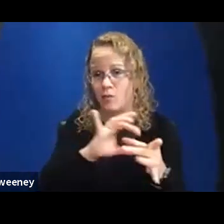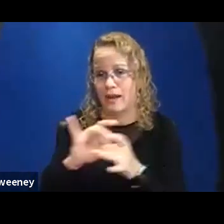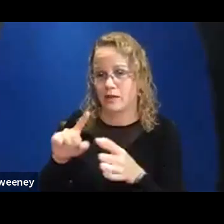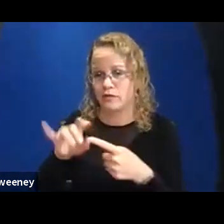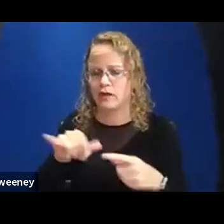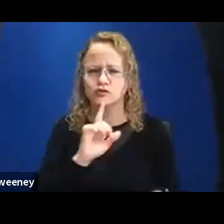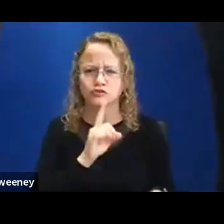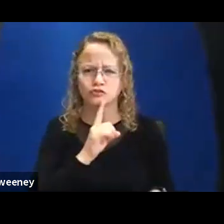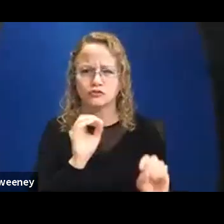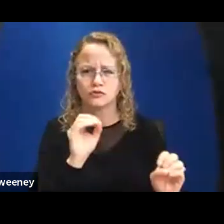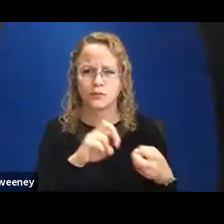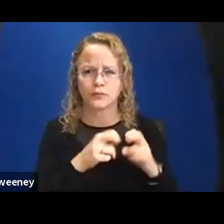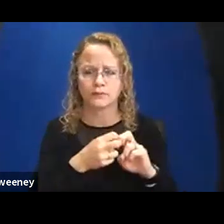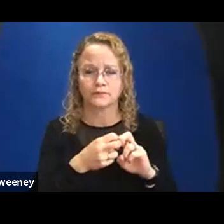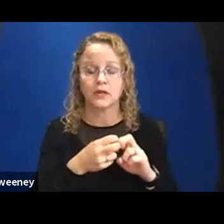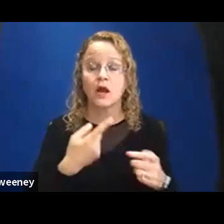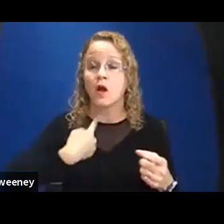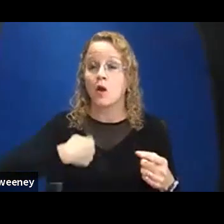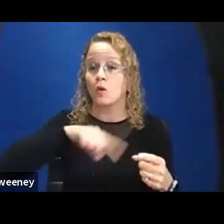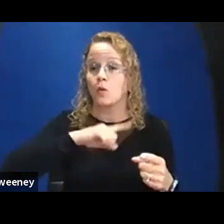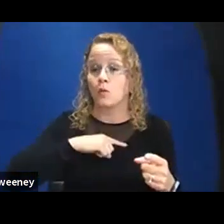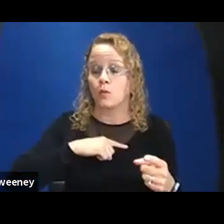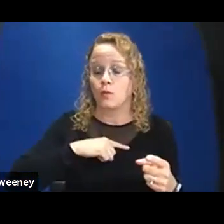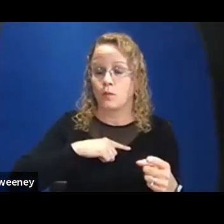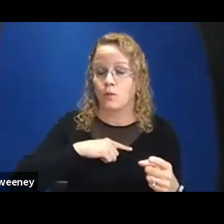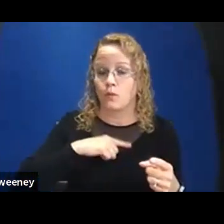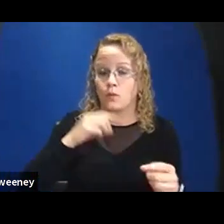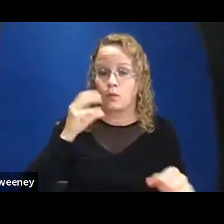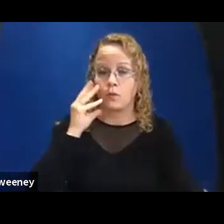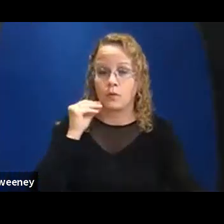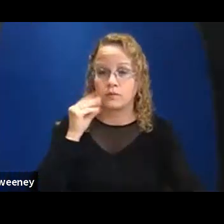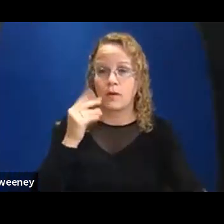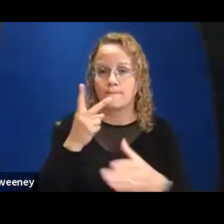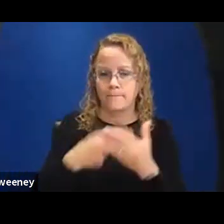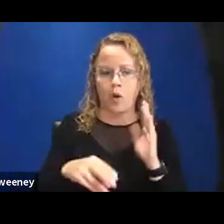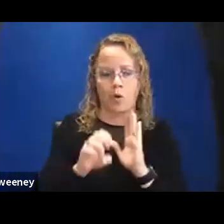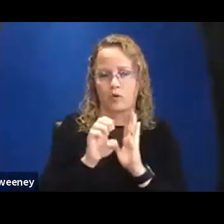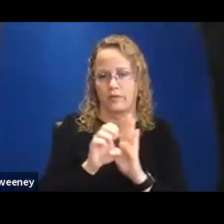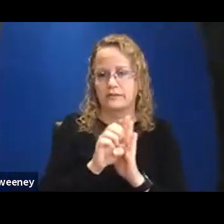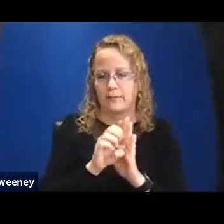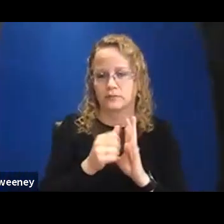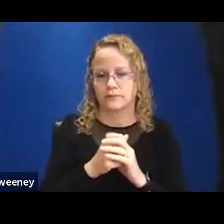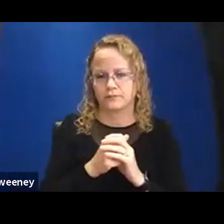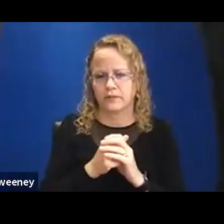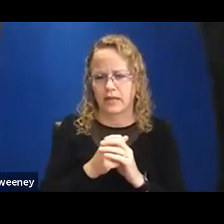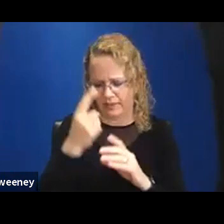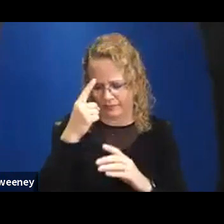no problem. We've experienced both examples. I think we're at a point now we've